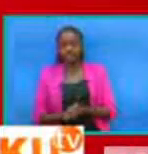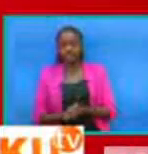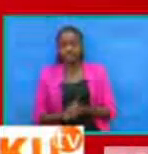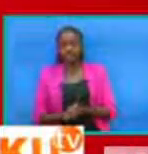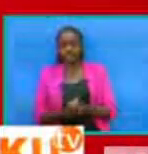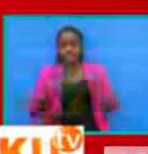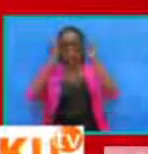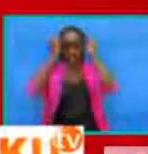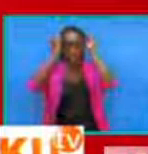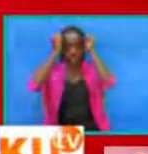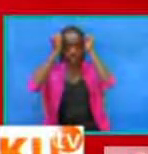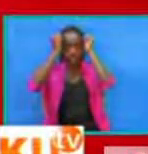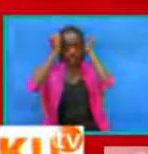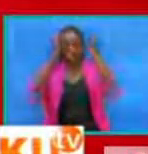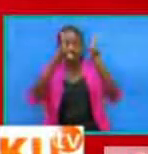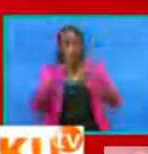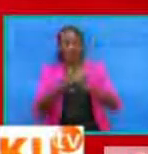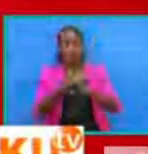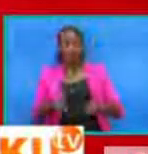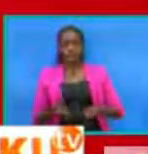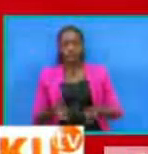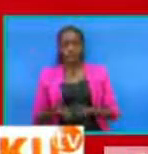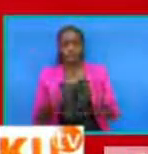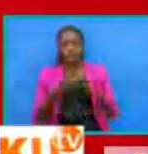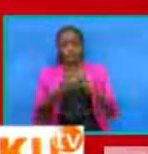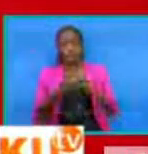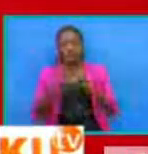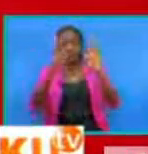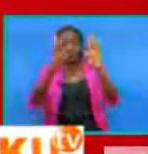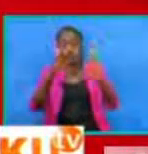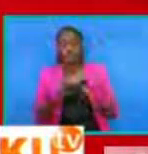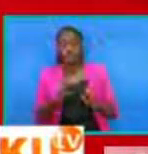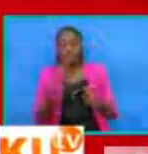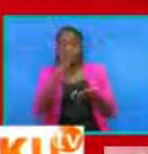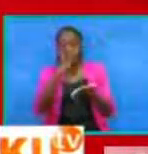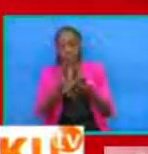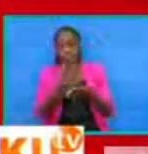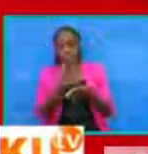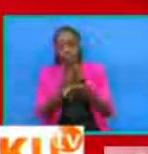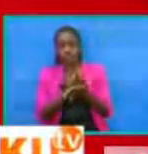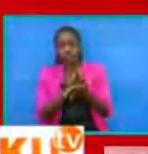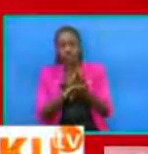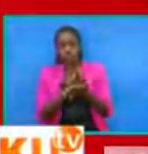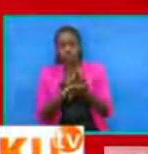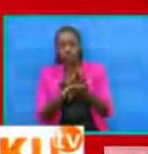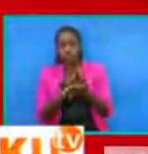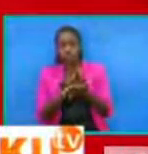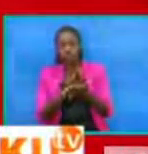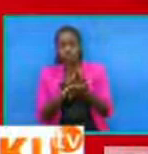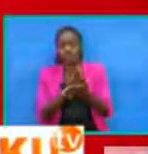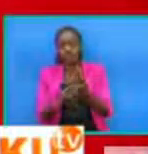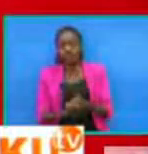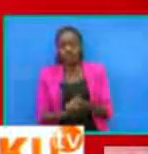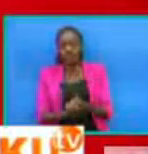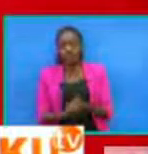studies. So it is important to ensure that also we are not being exploited commercially